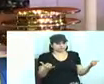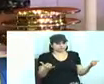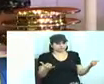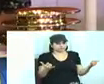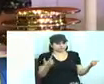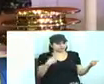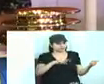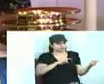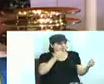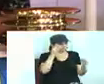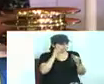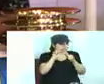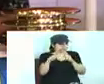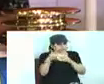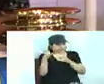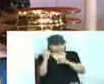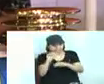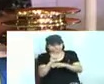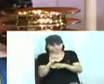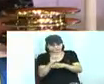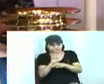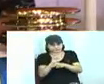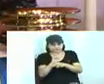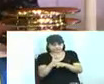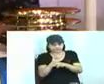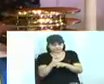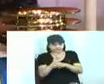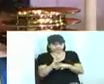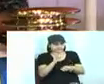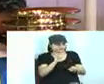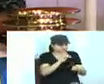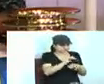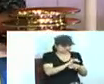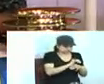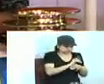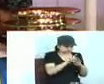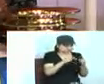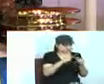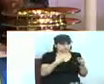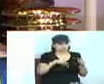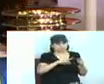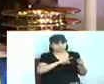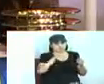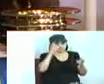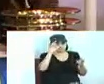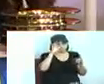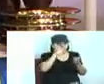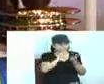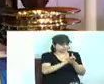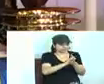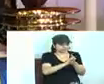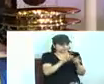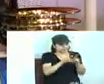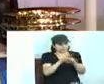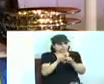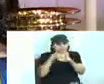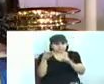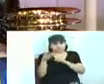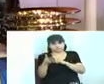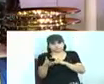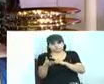today we remember another night. A night when we believe that you were also present.